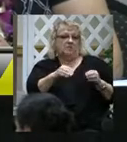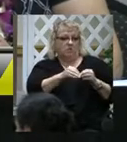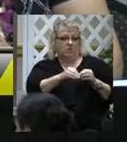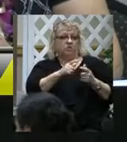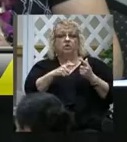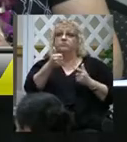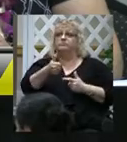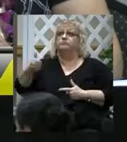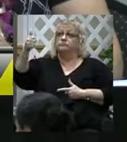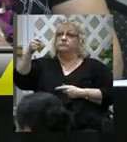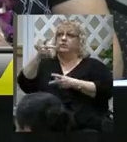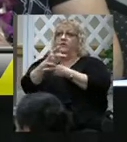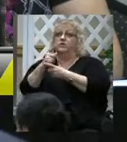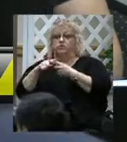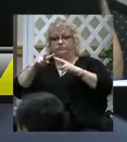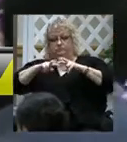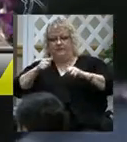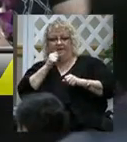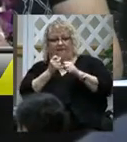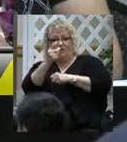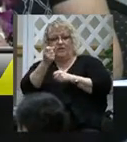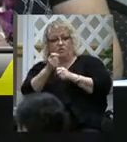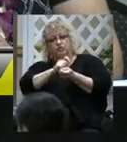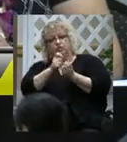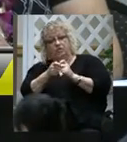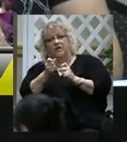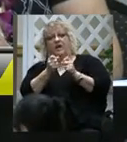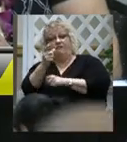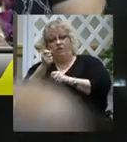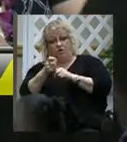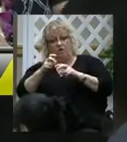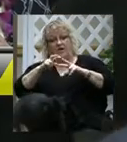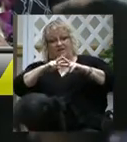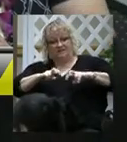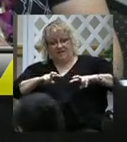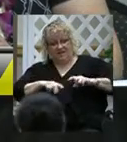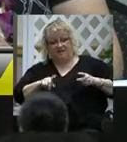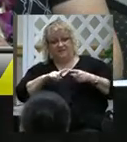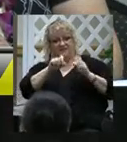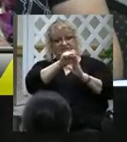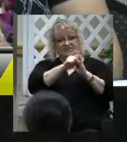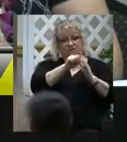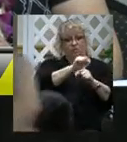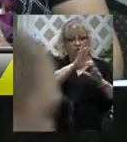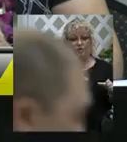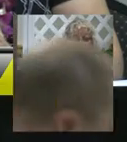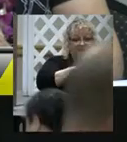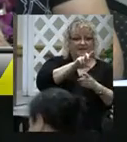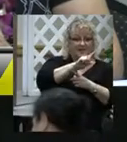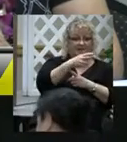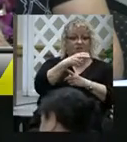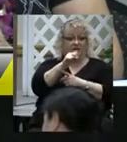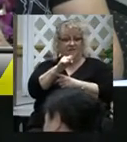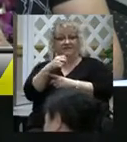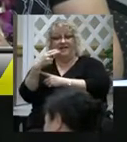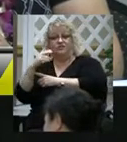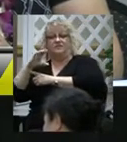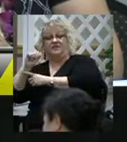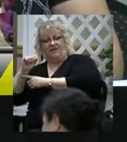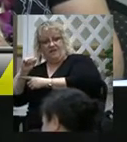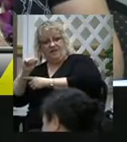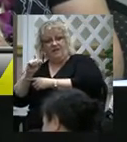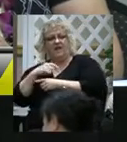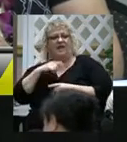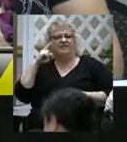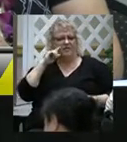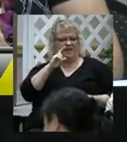are required to assess it every year, because every year at least state employees within DSHS, HCA, and I